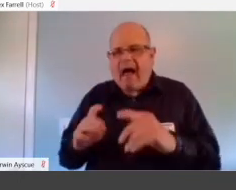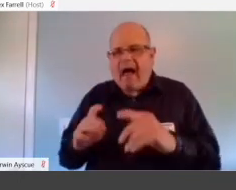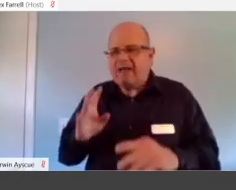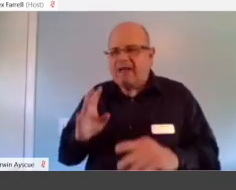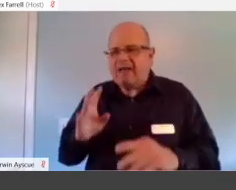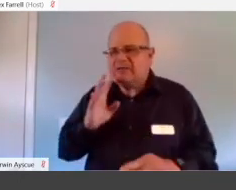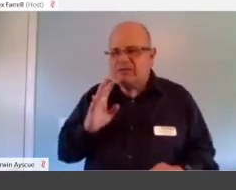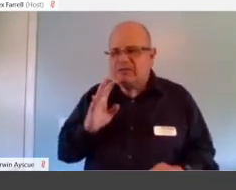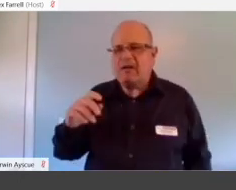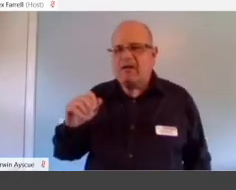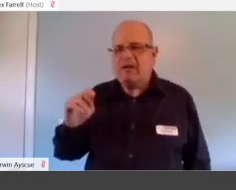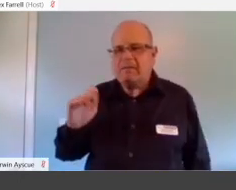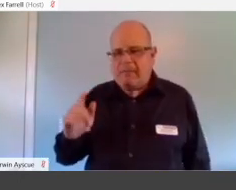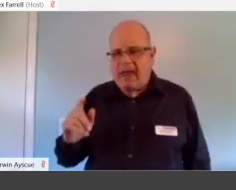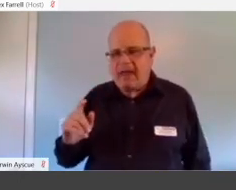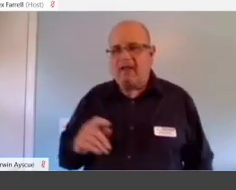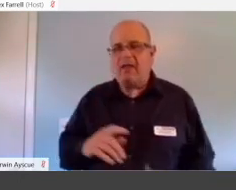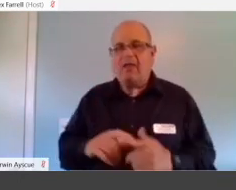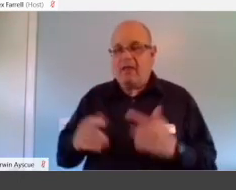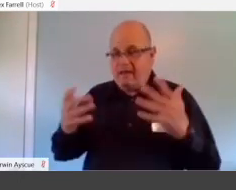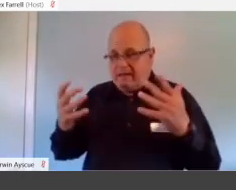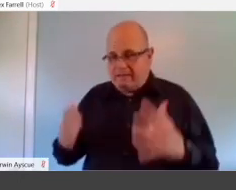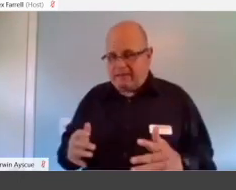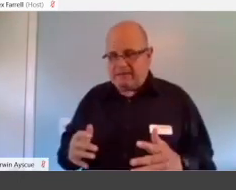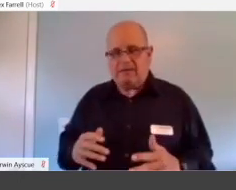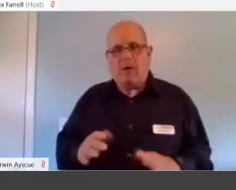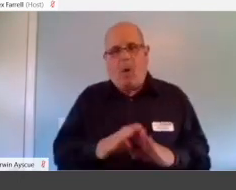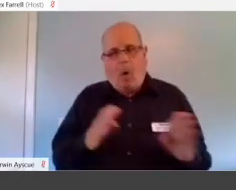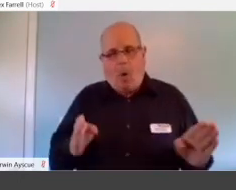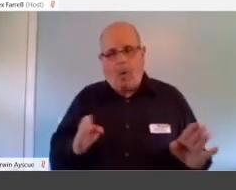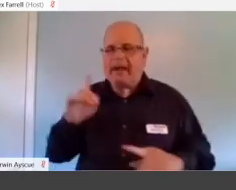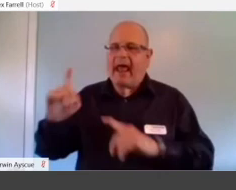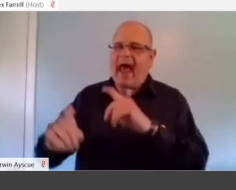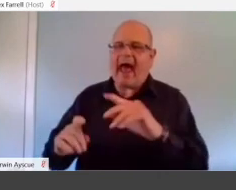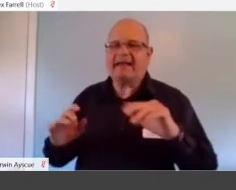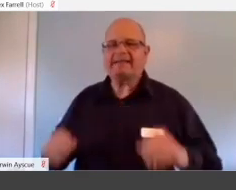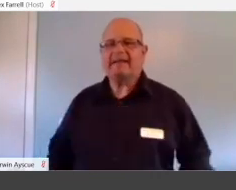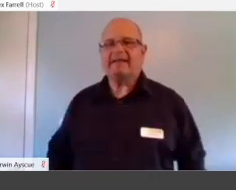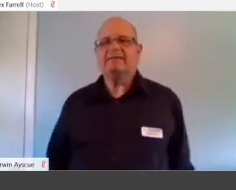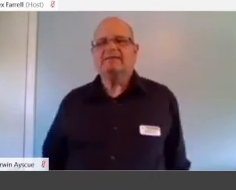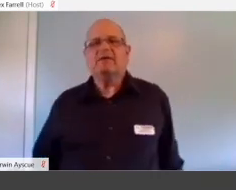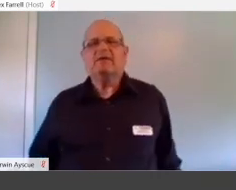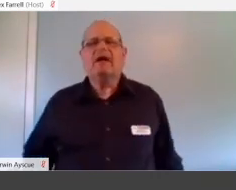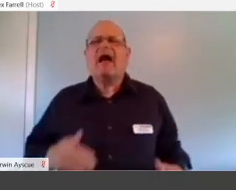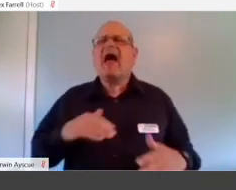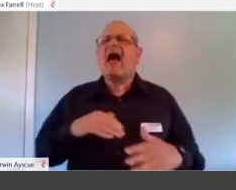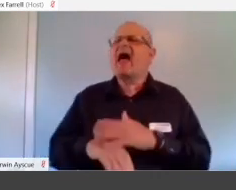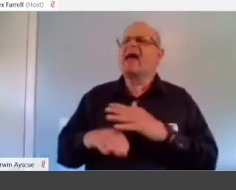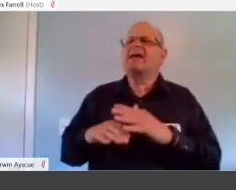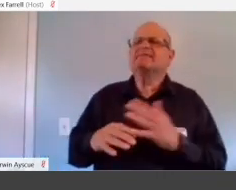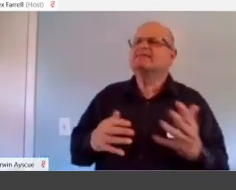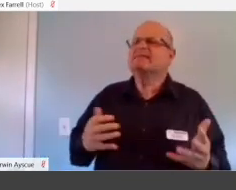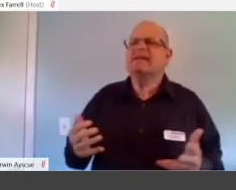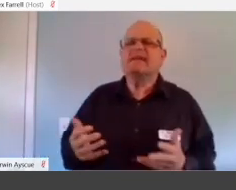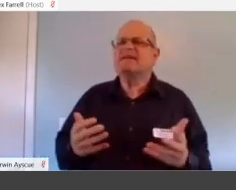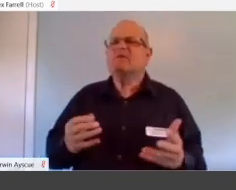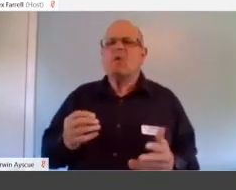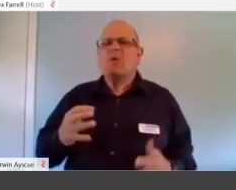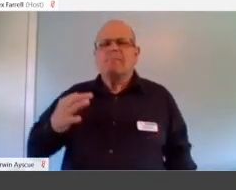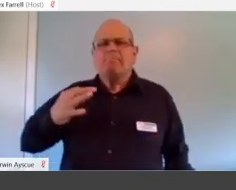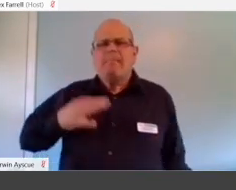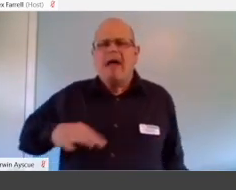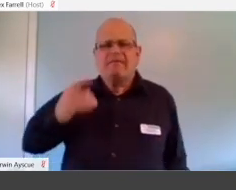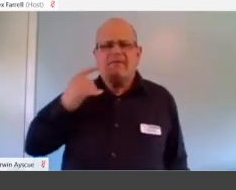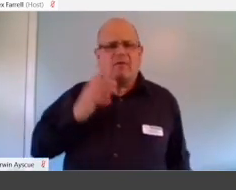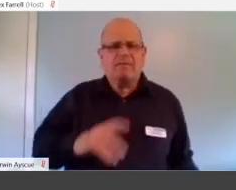next steps, simple steps folks can take to be accessible and meet those needs, or what's one takeaway you'd like them to leave with, because you've given